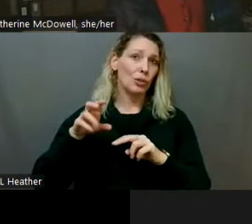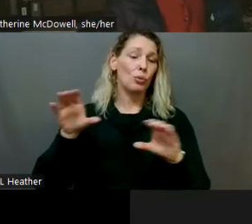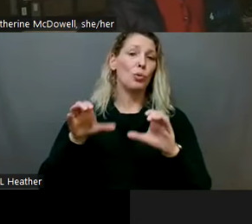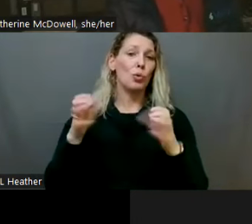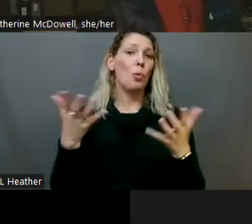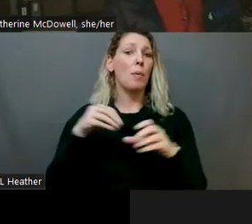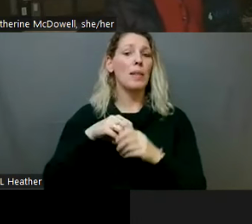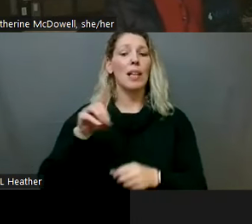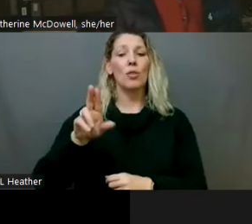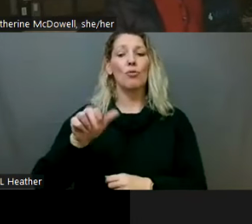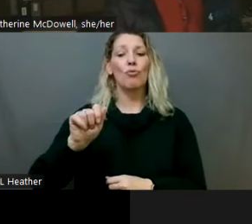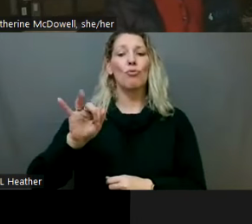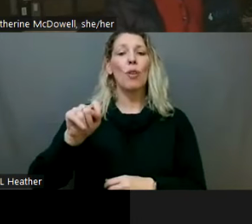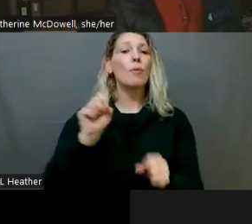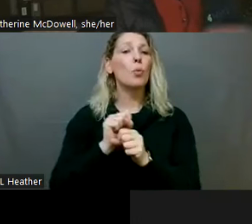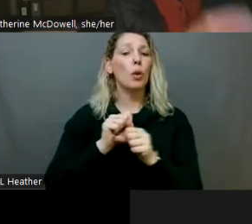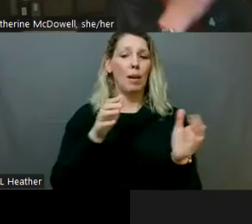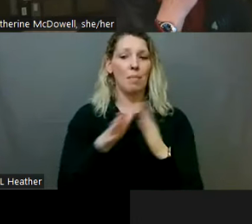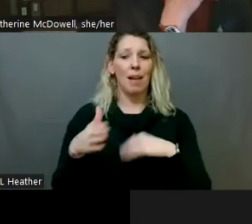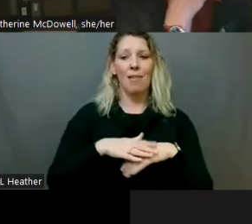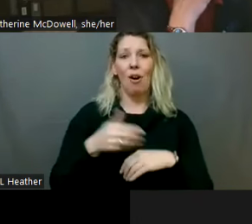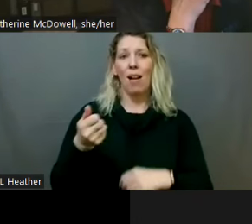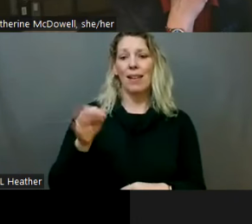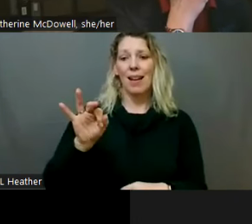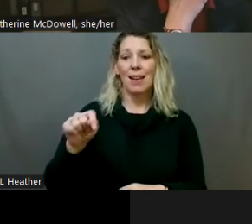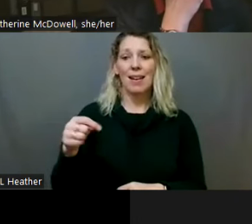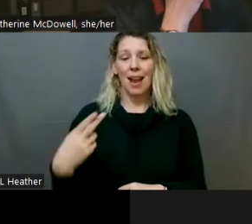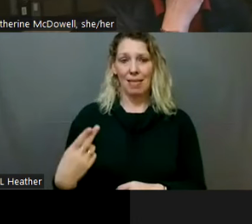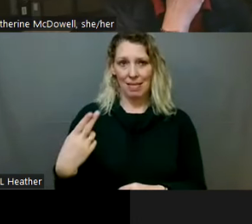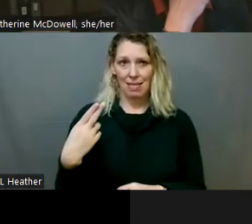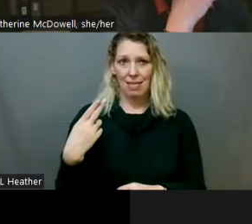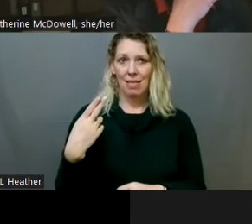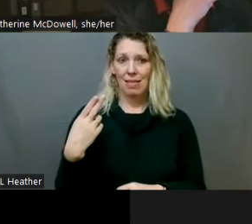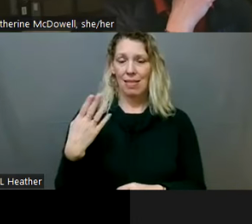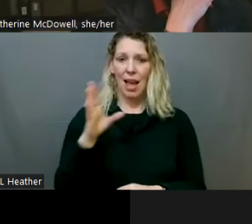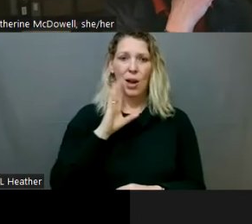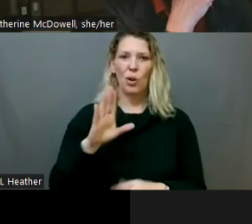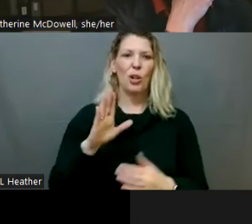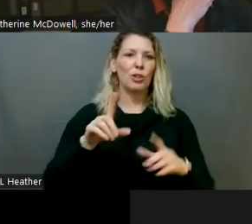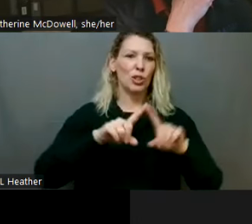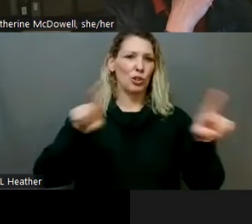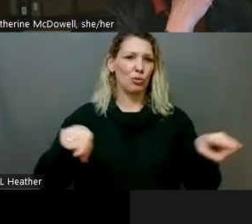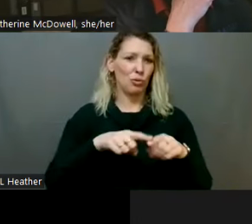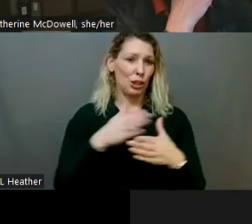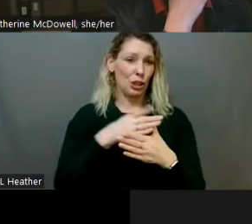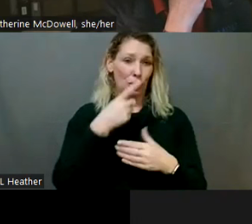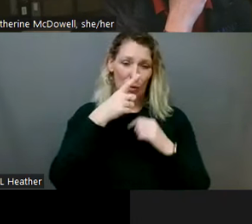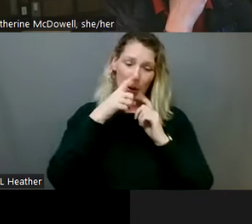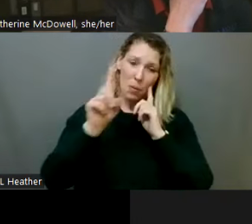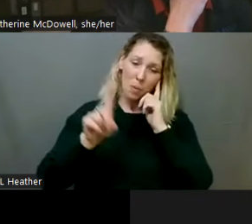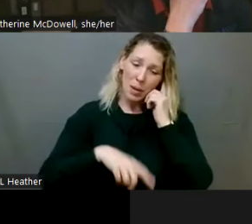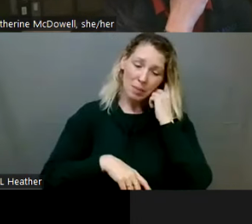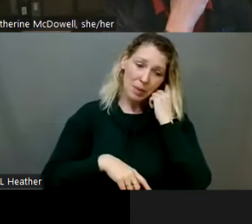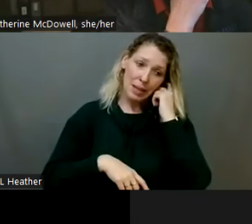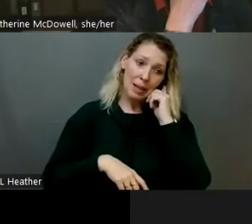in the draft work plan that we talked about on the 19th, which is, I'll just screen share if you'll bear with me a moment here.